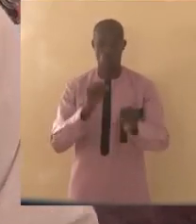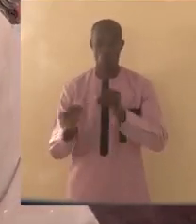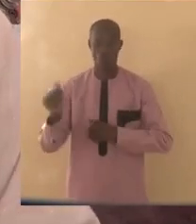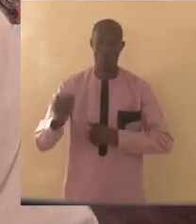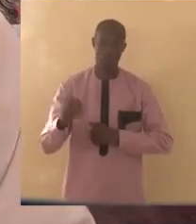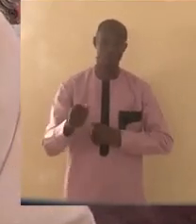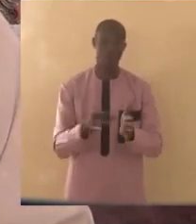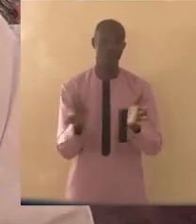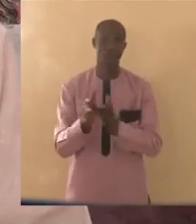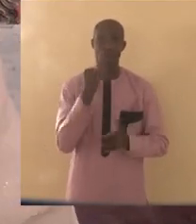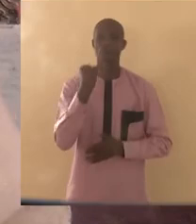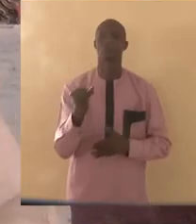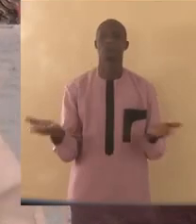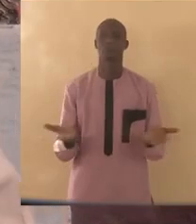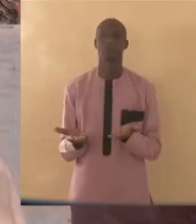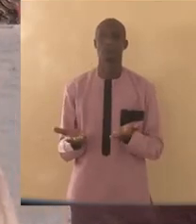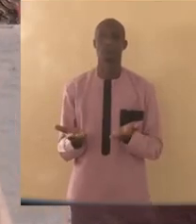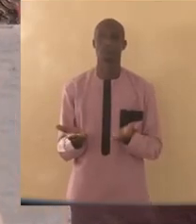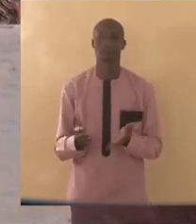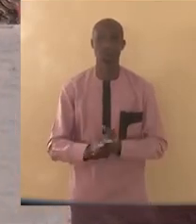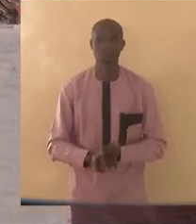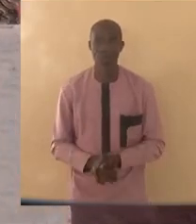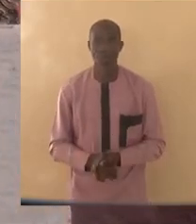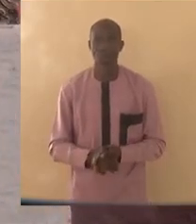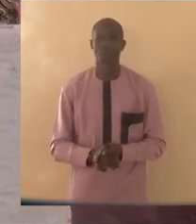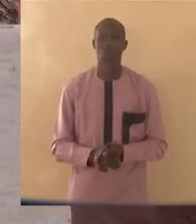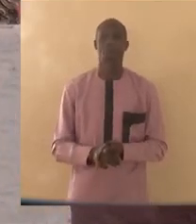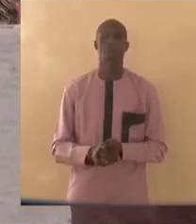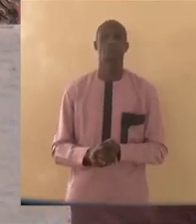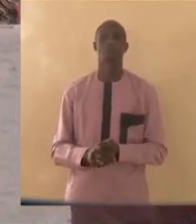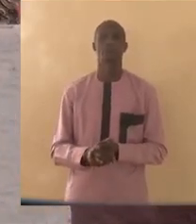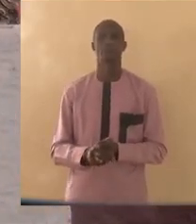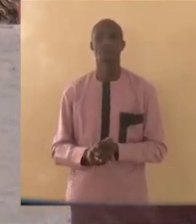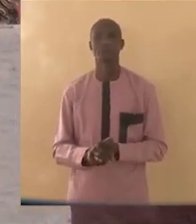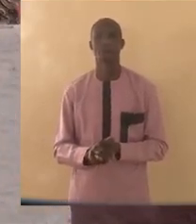Counselor. Oh yes, Jesus is here.